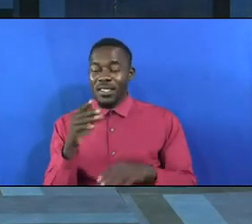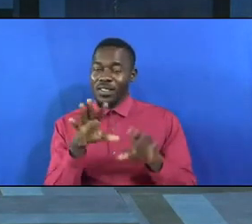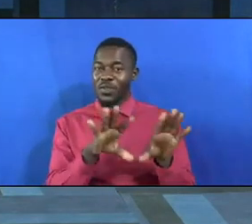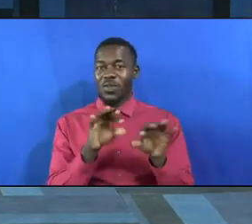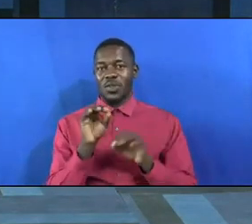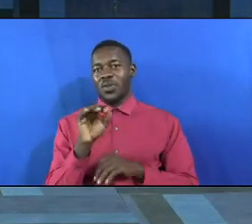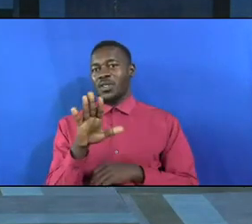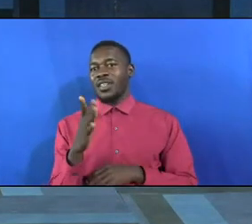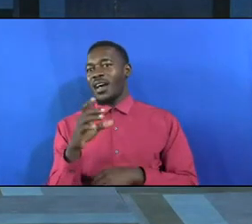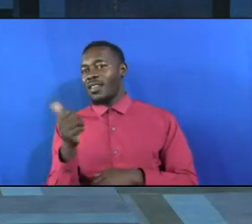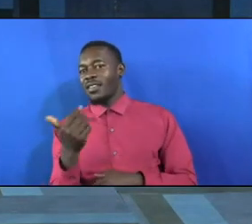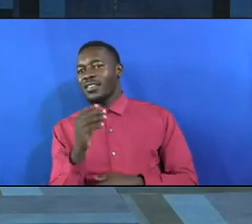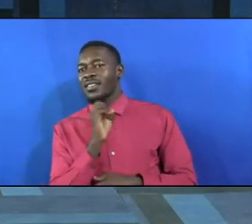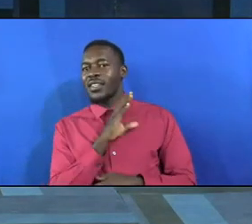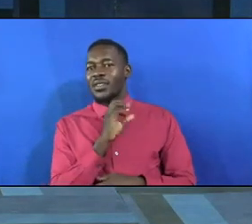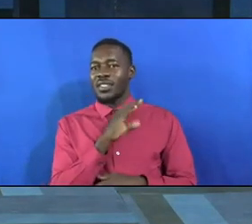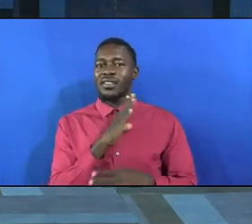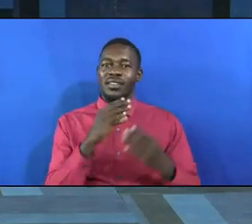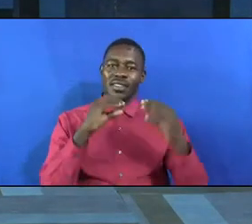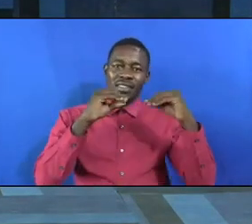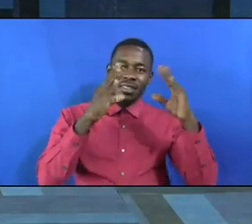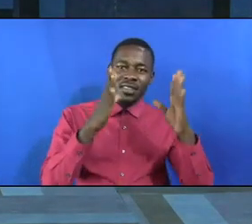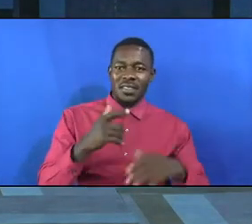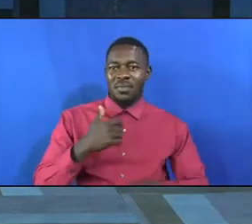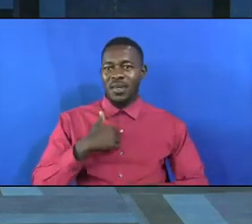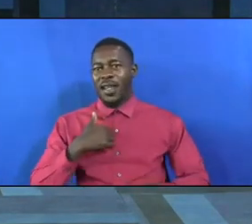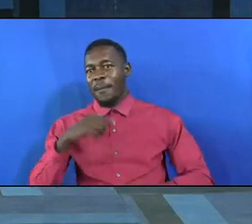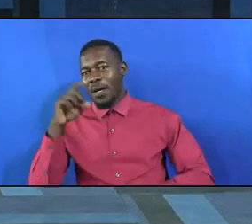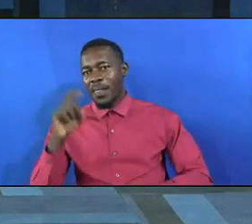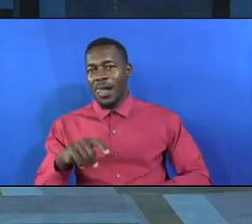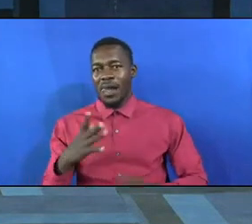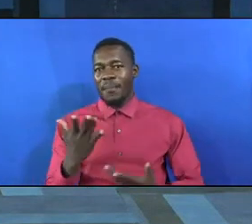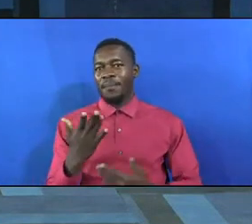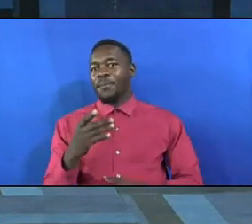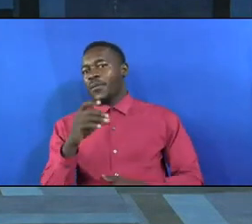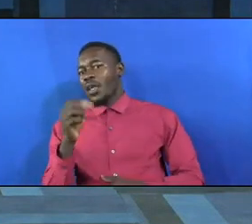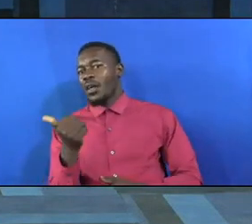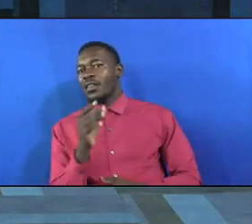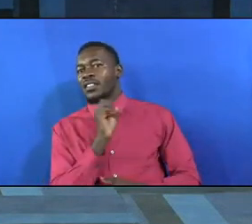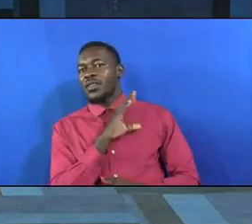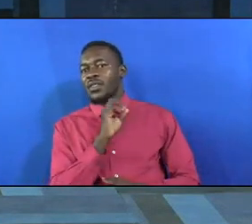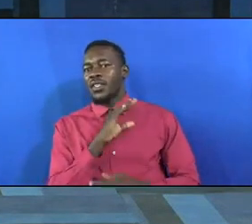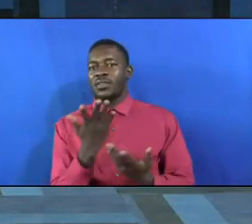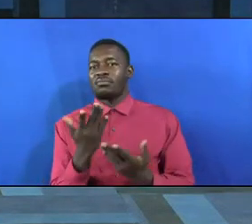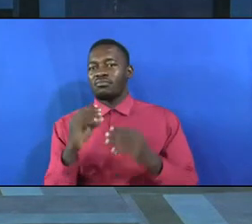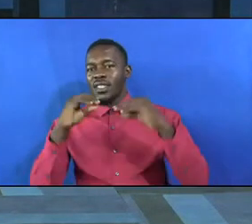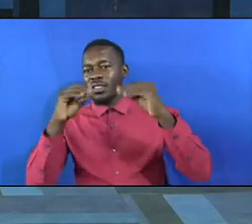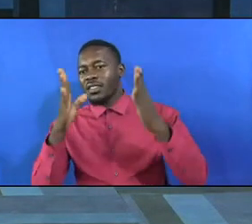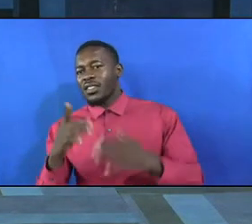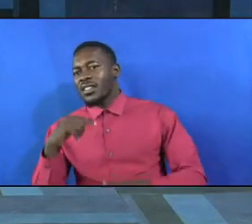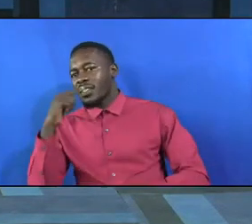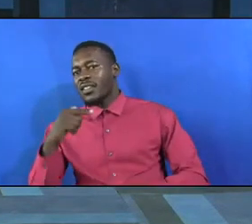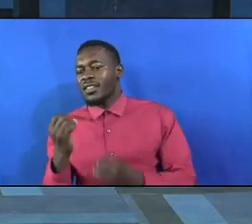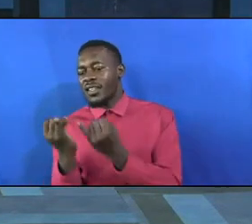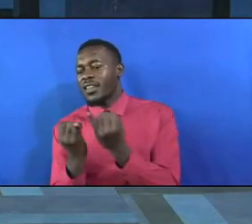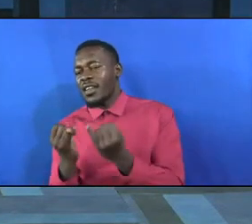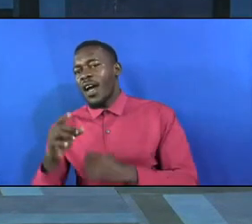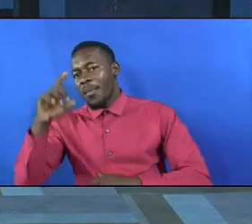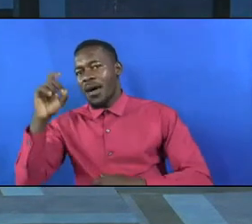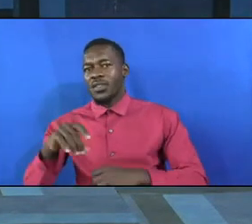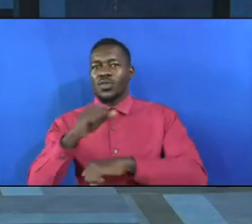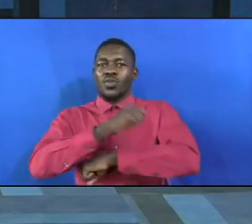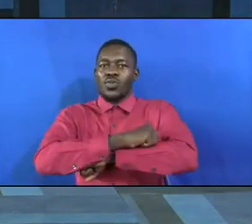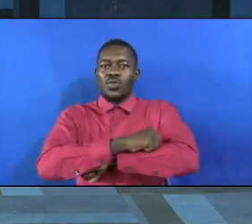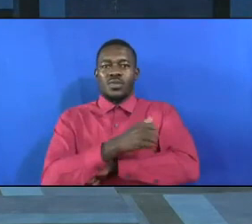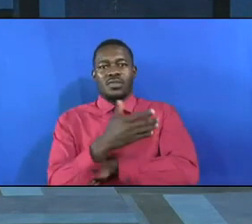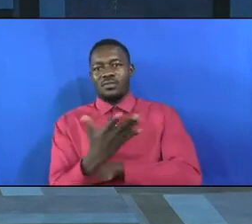my teacher said I have to go to school on Sabbath. But my employer said I will not get a leave on Sabbath.